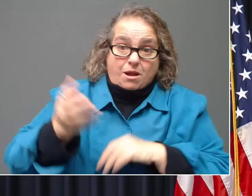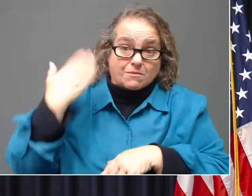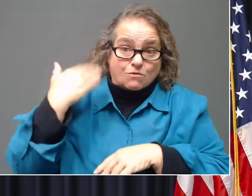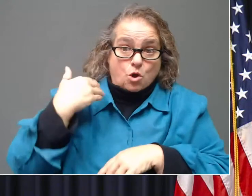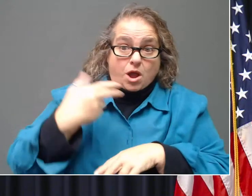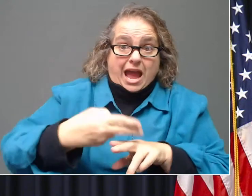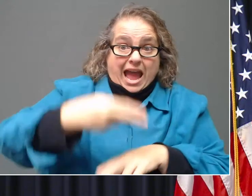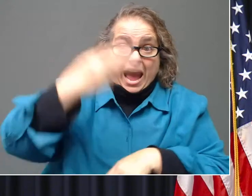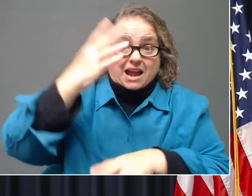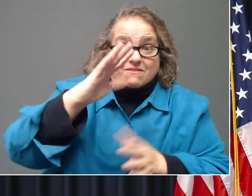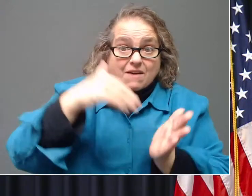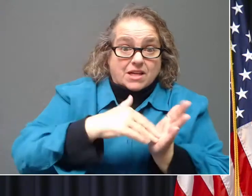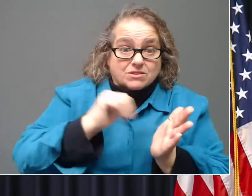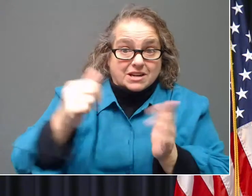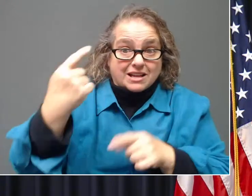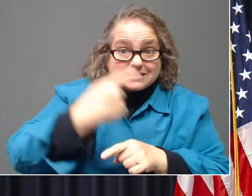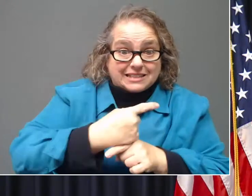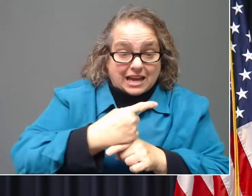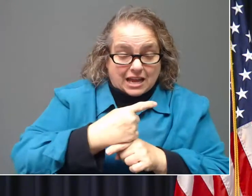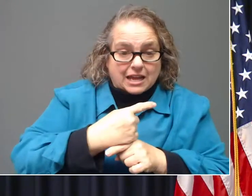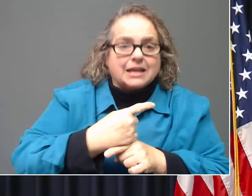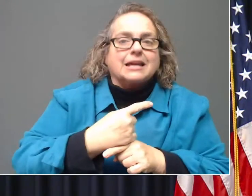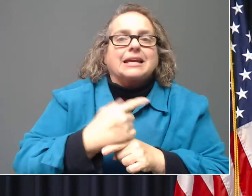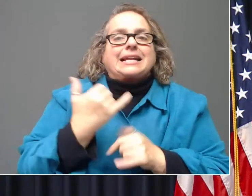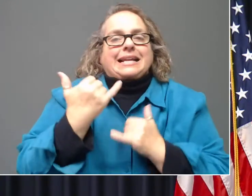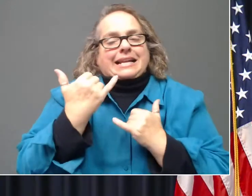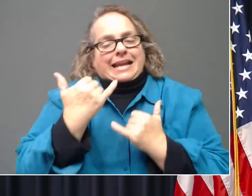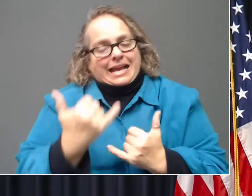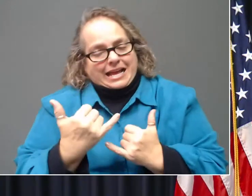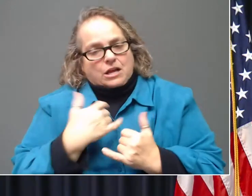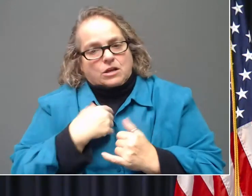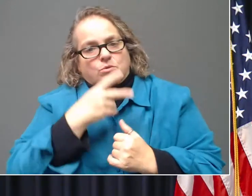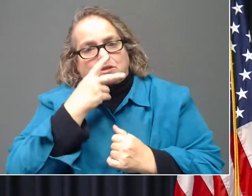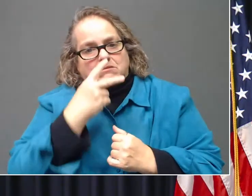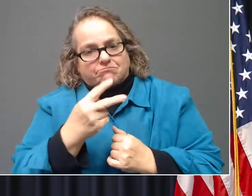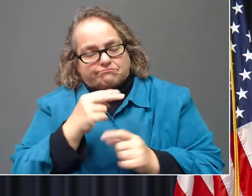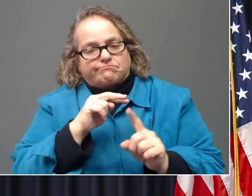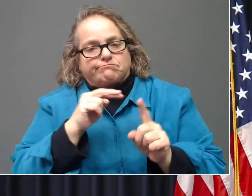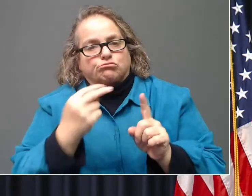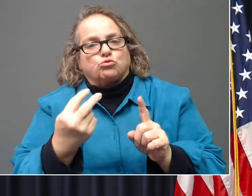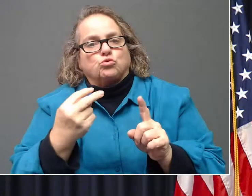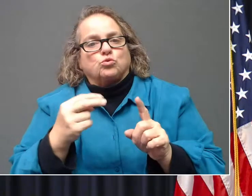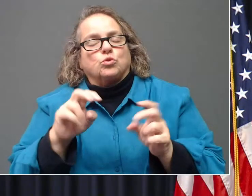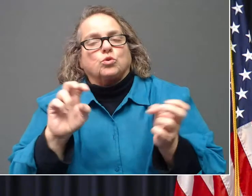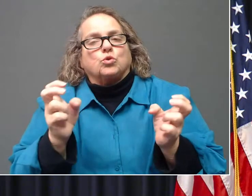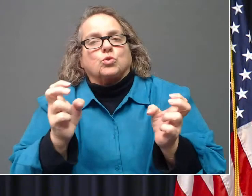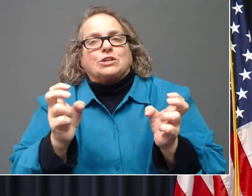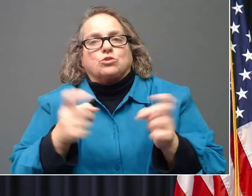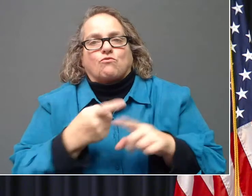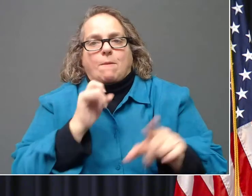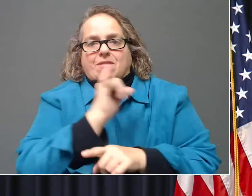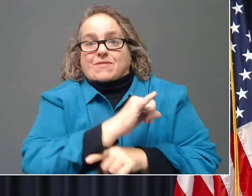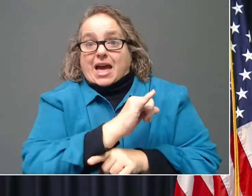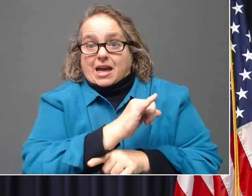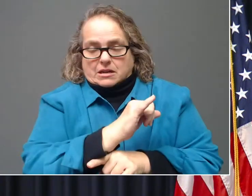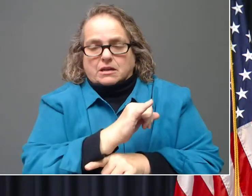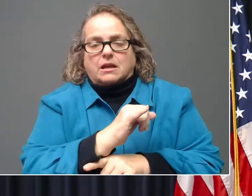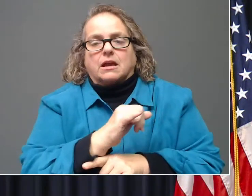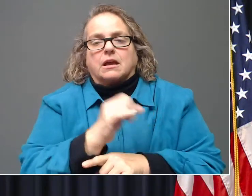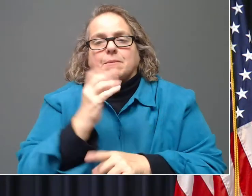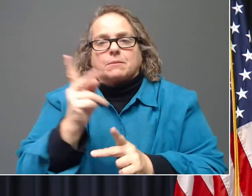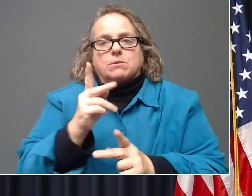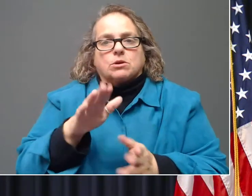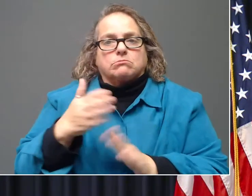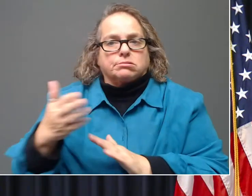in a day is we are seeing the significant loss that creates. Today is